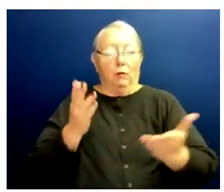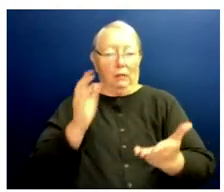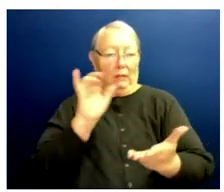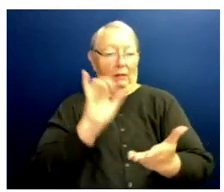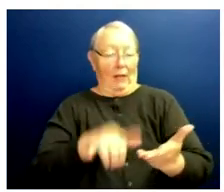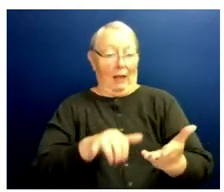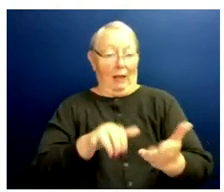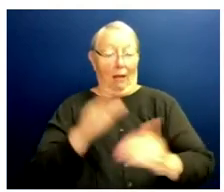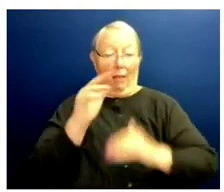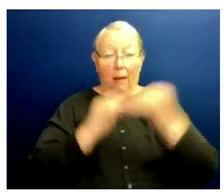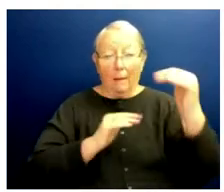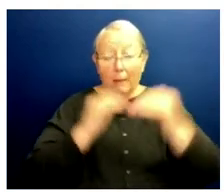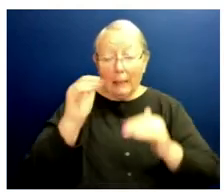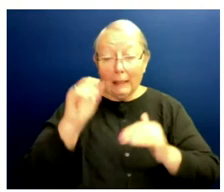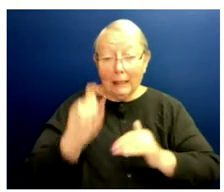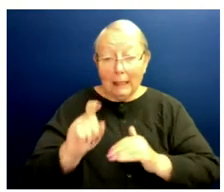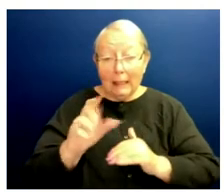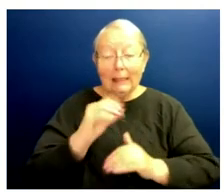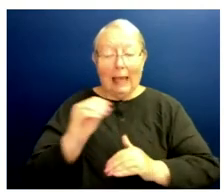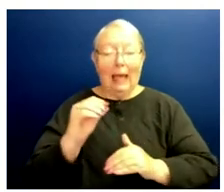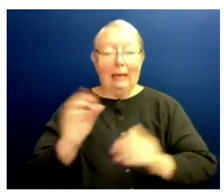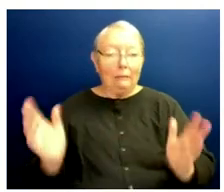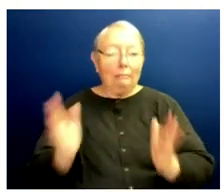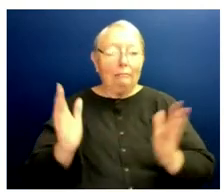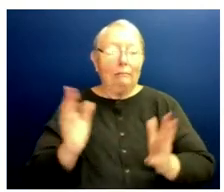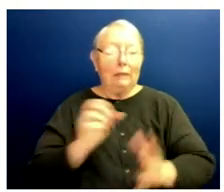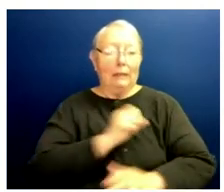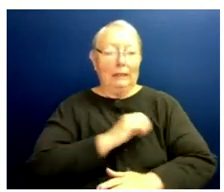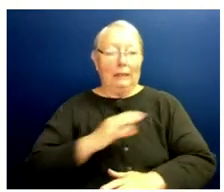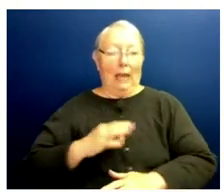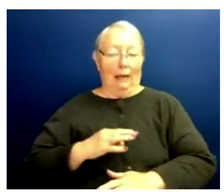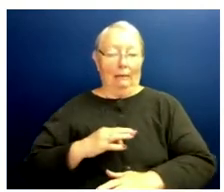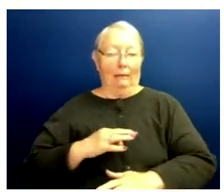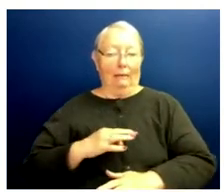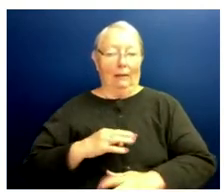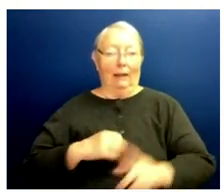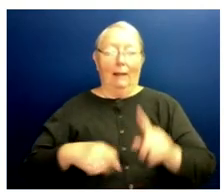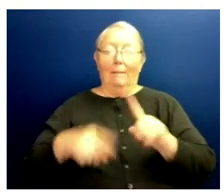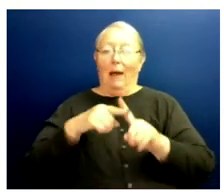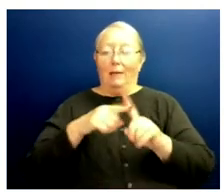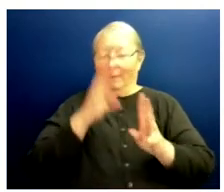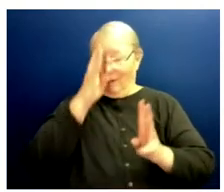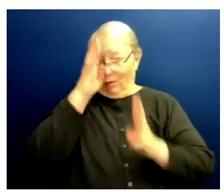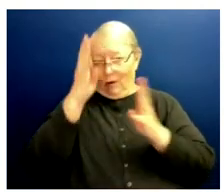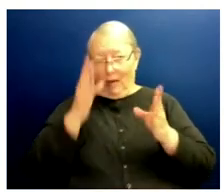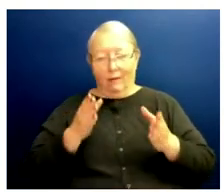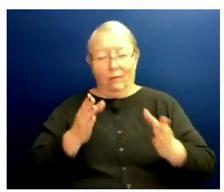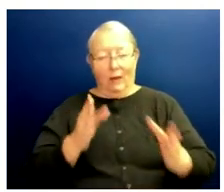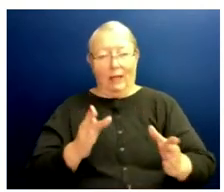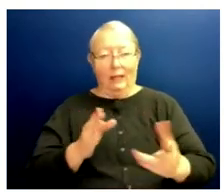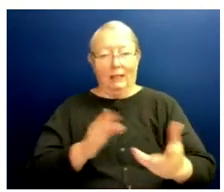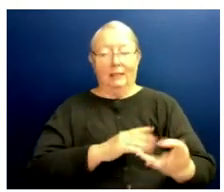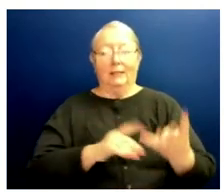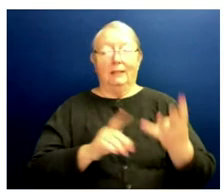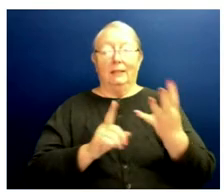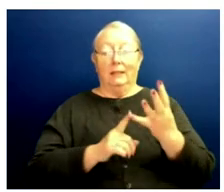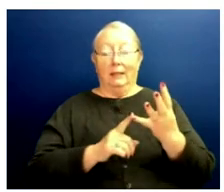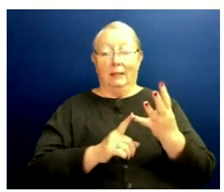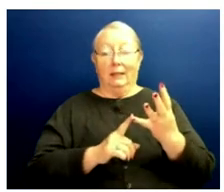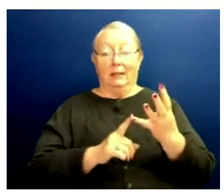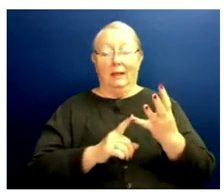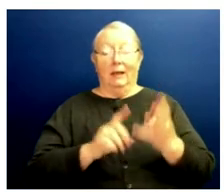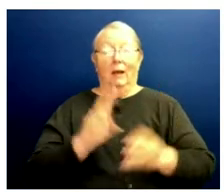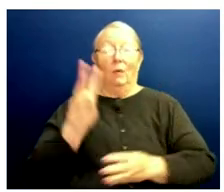needs, and the staff of Freeland Library in positive and creative ways. And the Whidbey Island Democratic